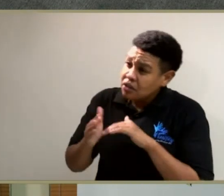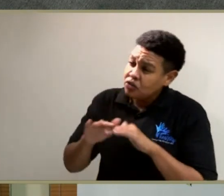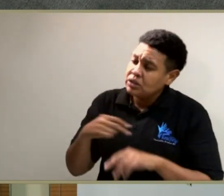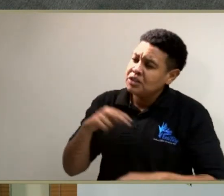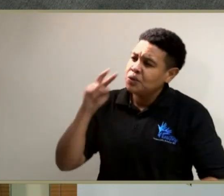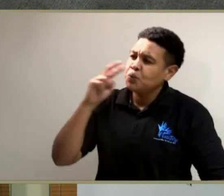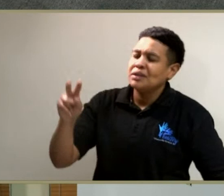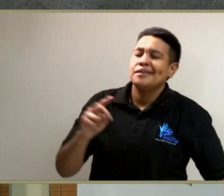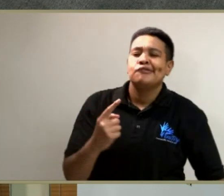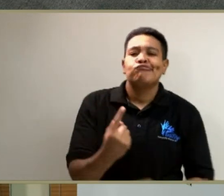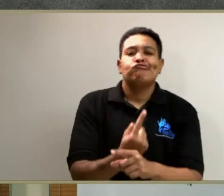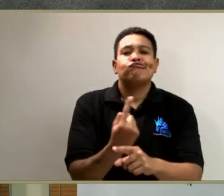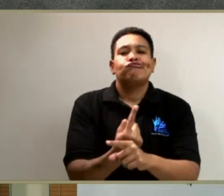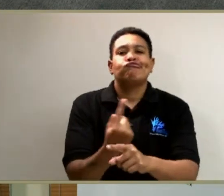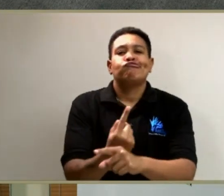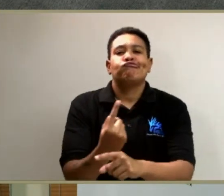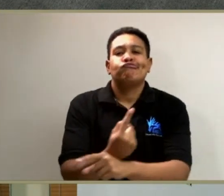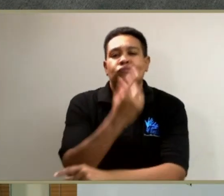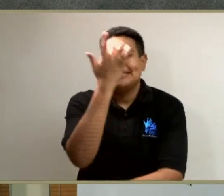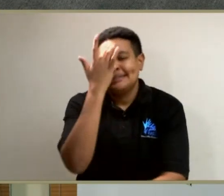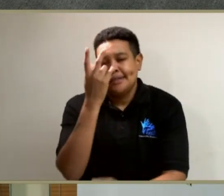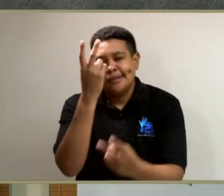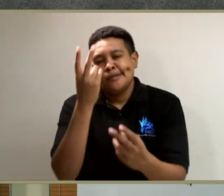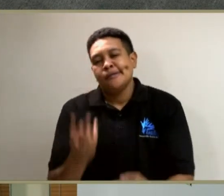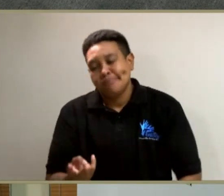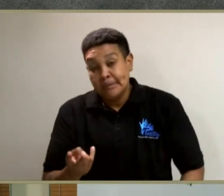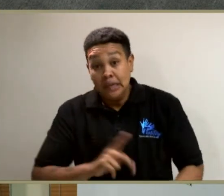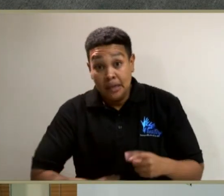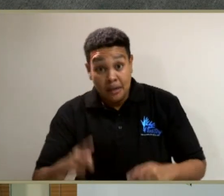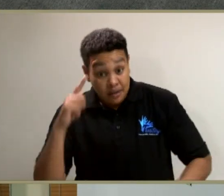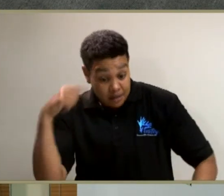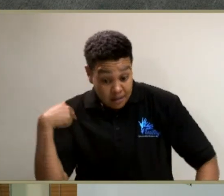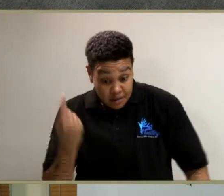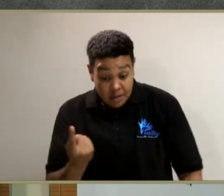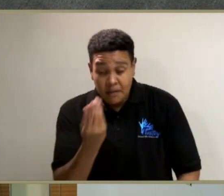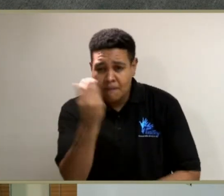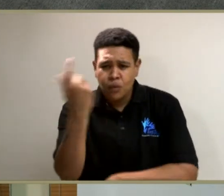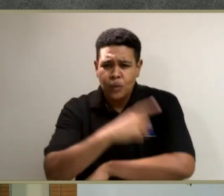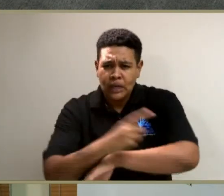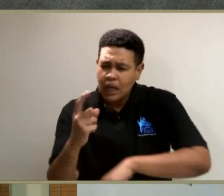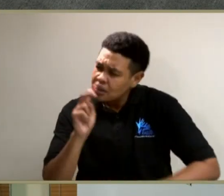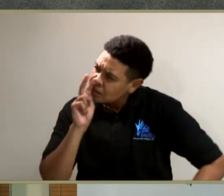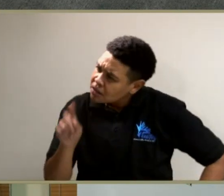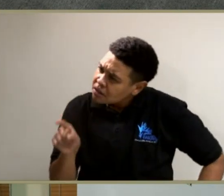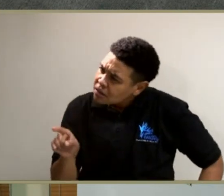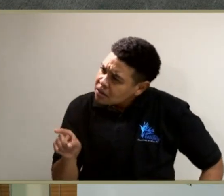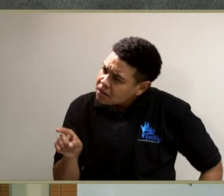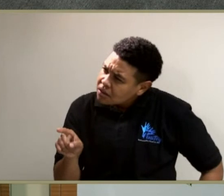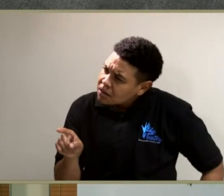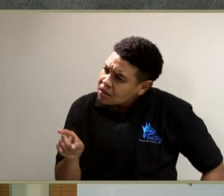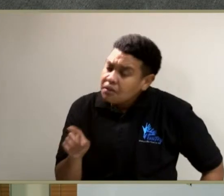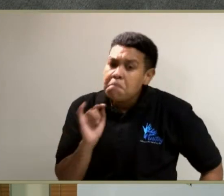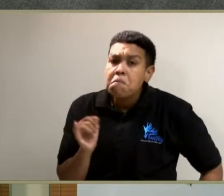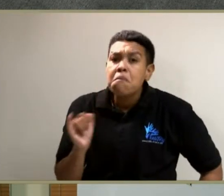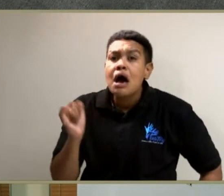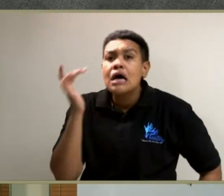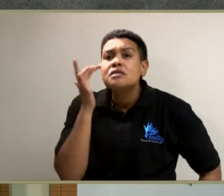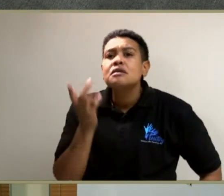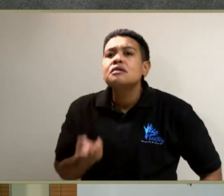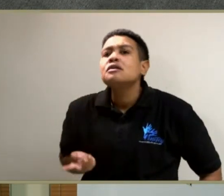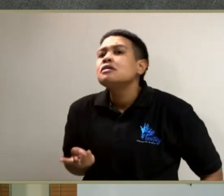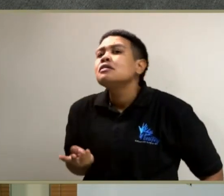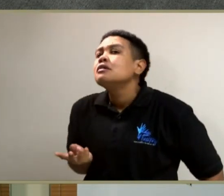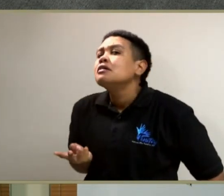are in the moderately ill group. However, over the last couple of days, we would have seen that the critically ill persons are